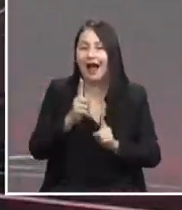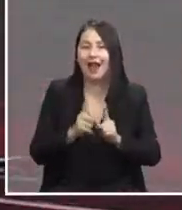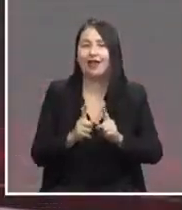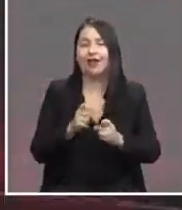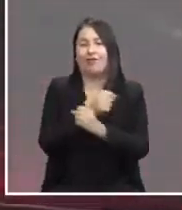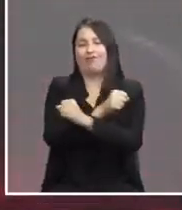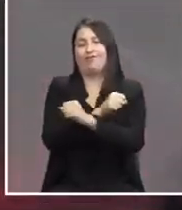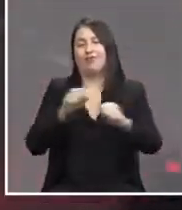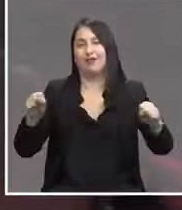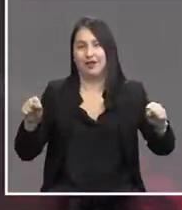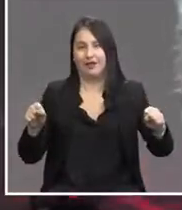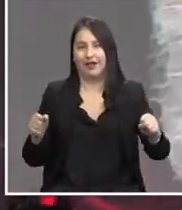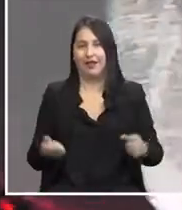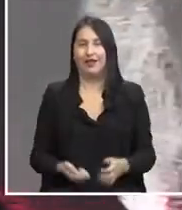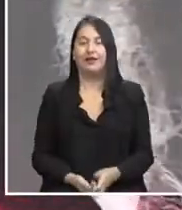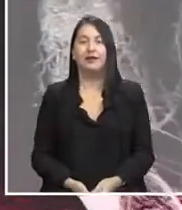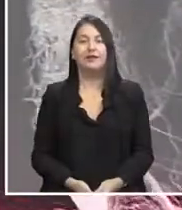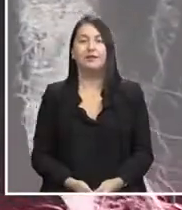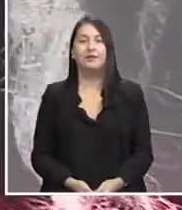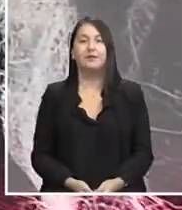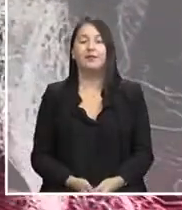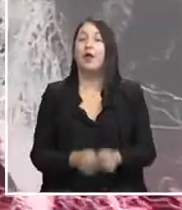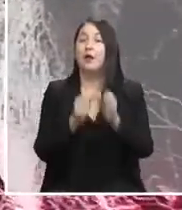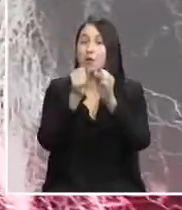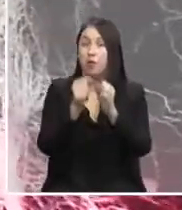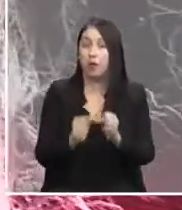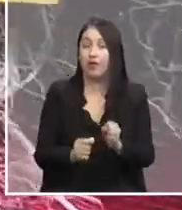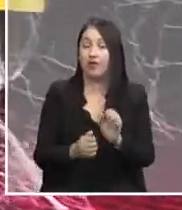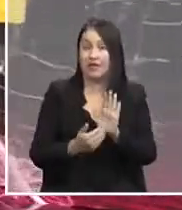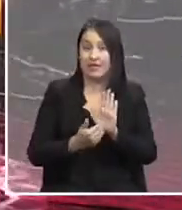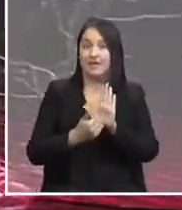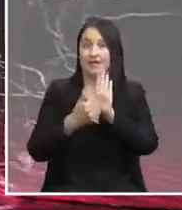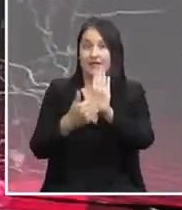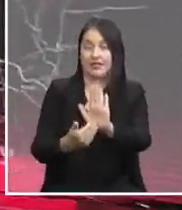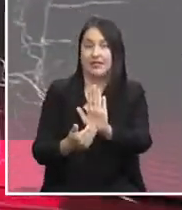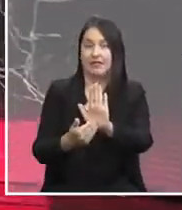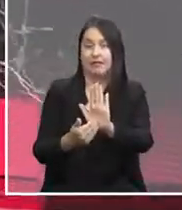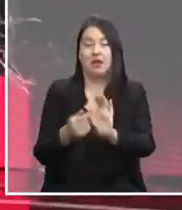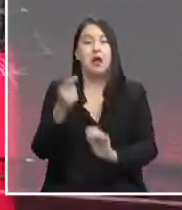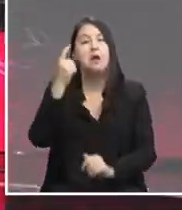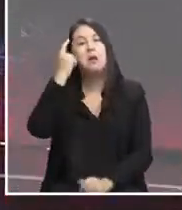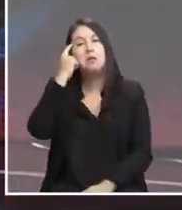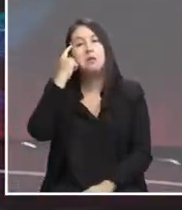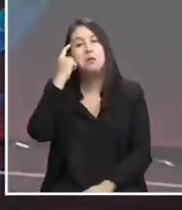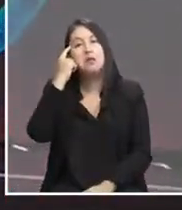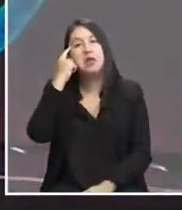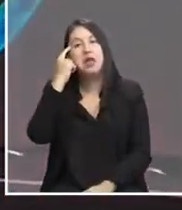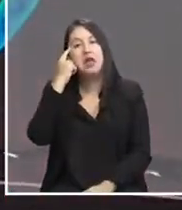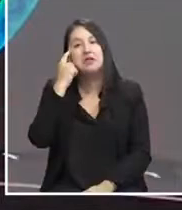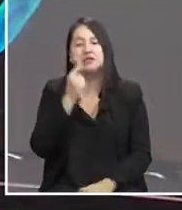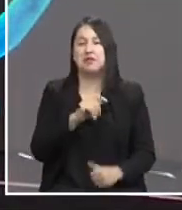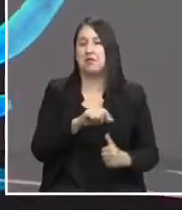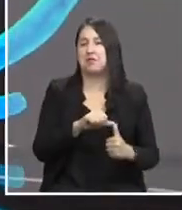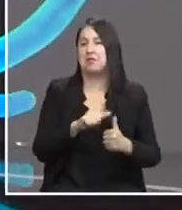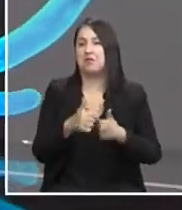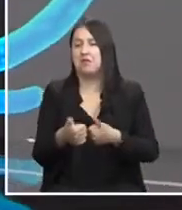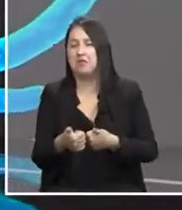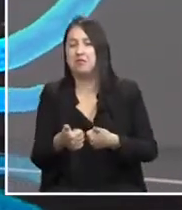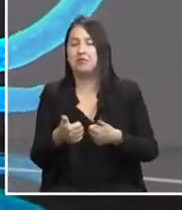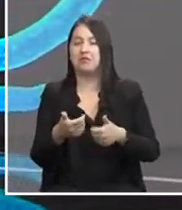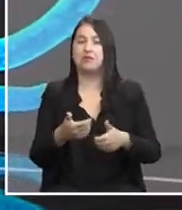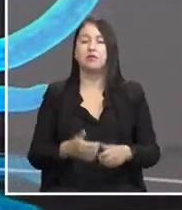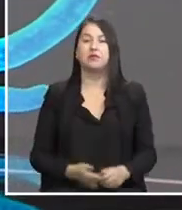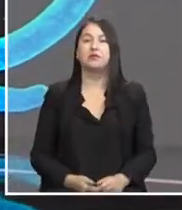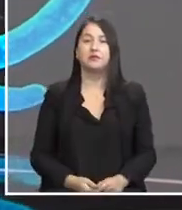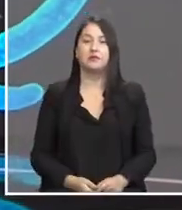It may be visible, think of sabotage, think of ransomwares, think of that